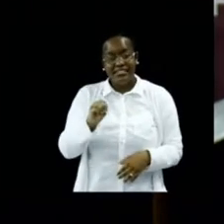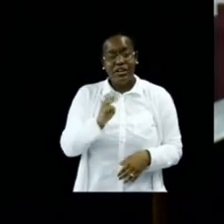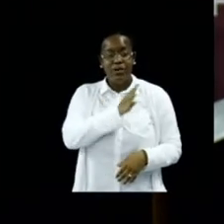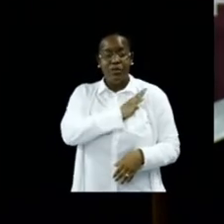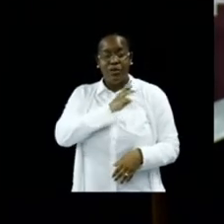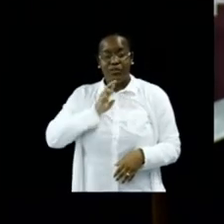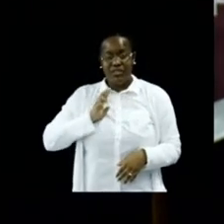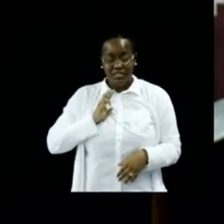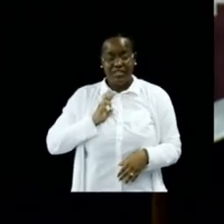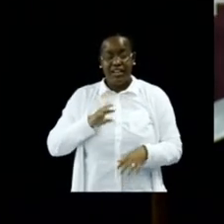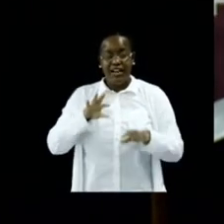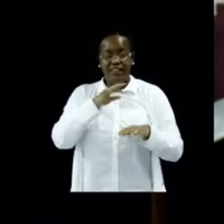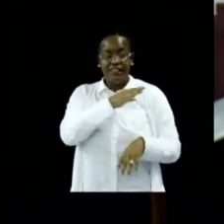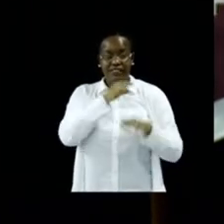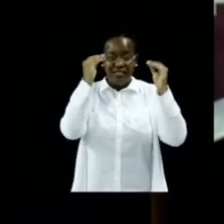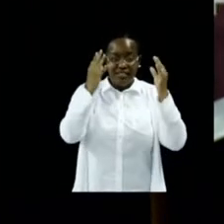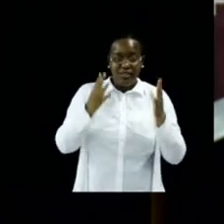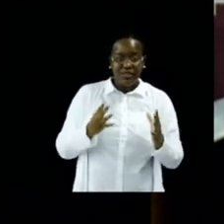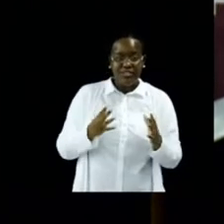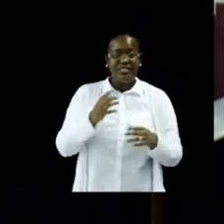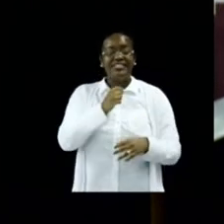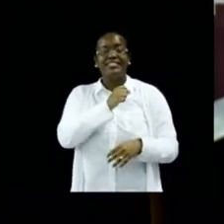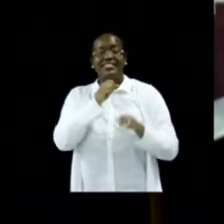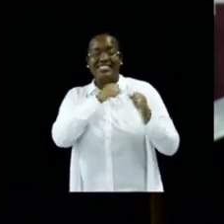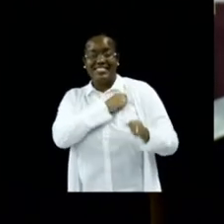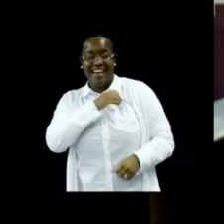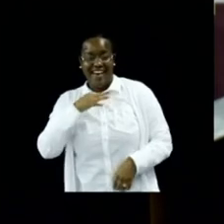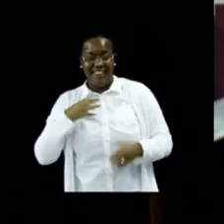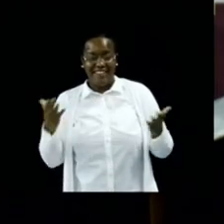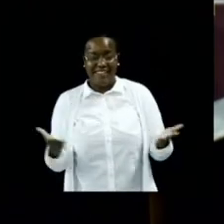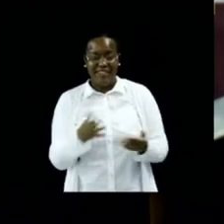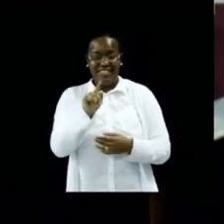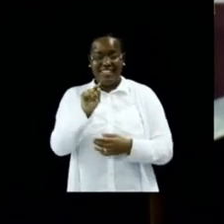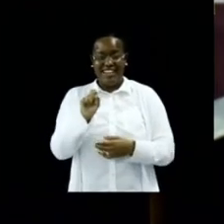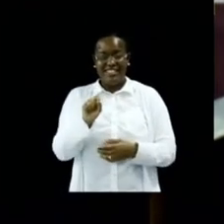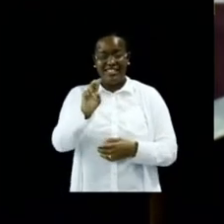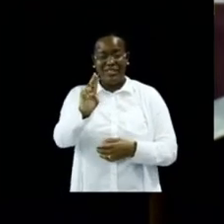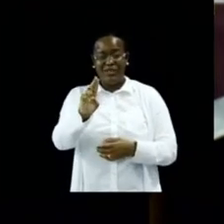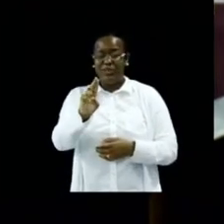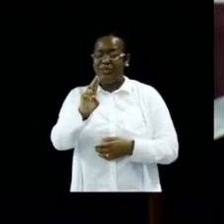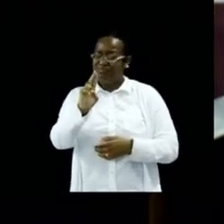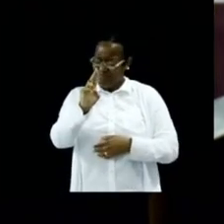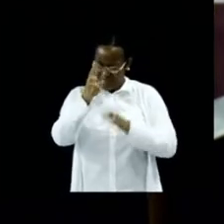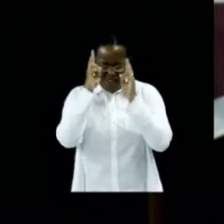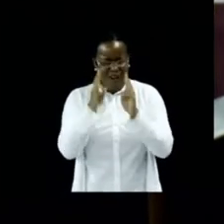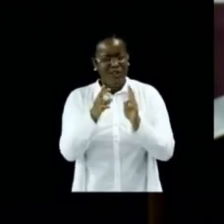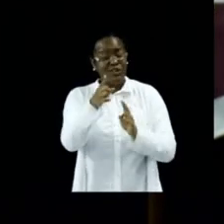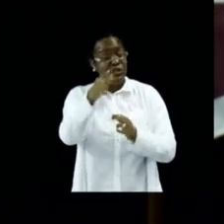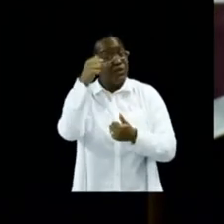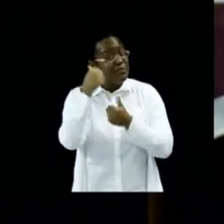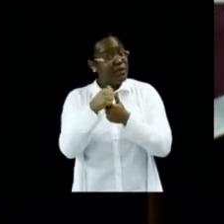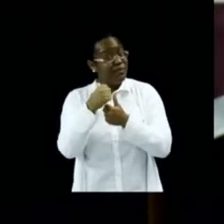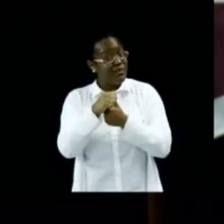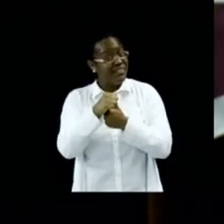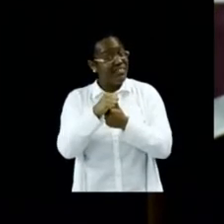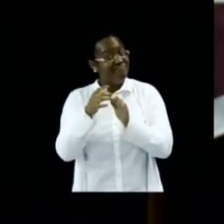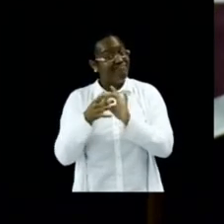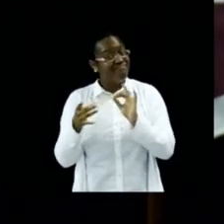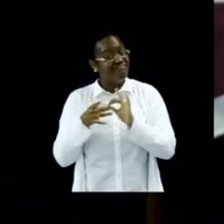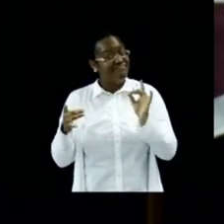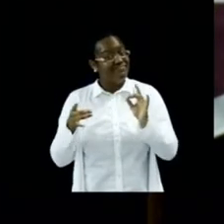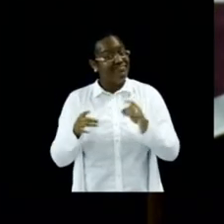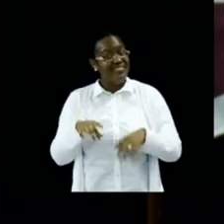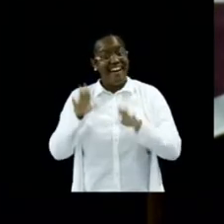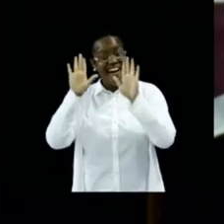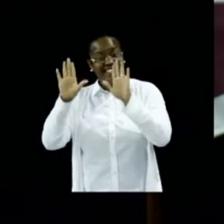and staff of Texas Southern University salute each of you according to our motto, excellence